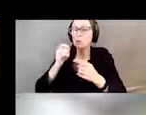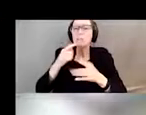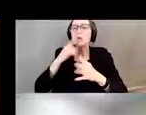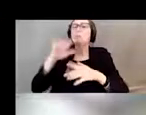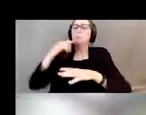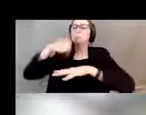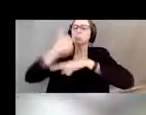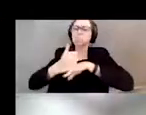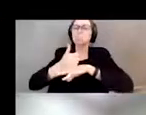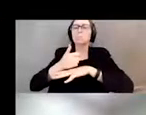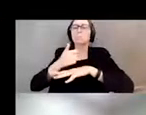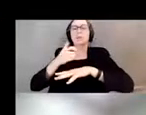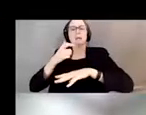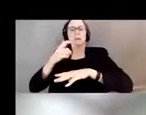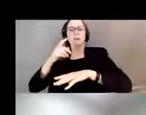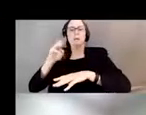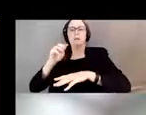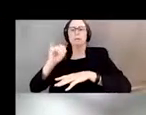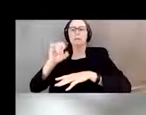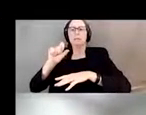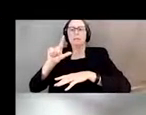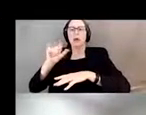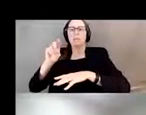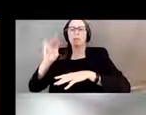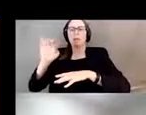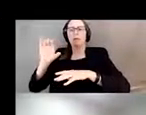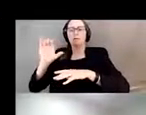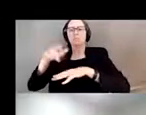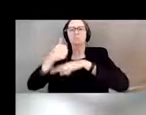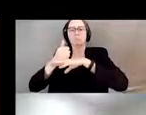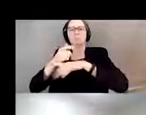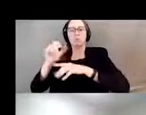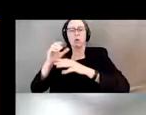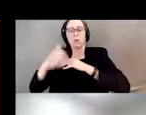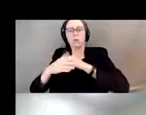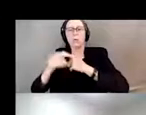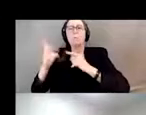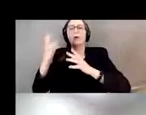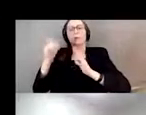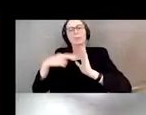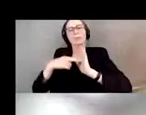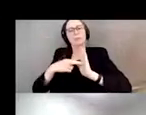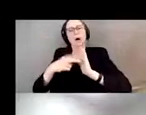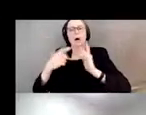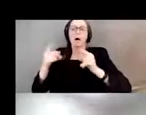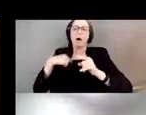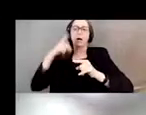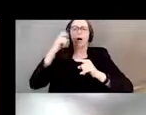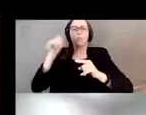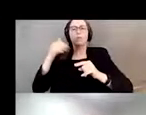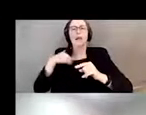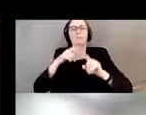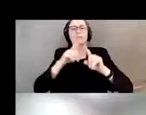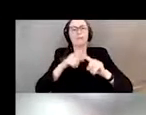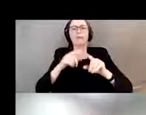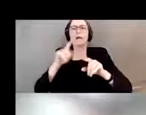of Afghanistan. It's going to go along Islamic lines, but it would be a representative government. Okay, you'd have different ethnic